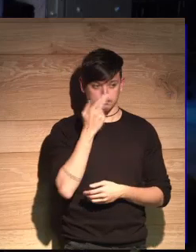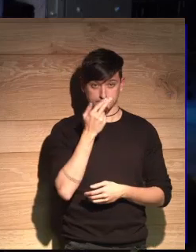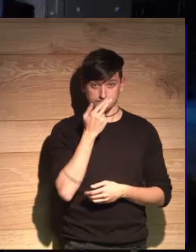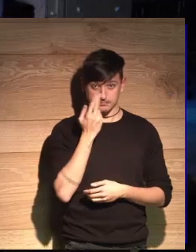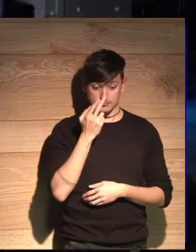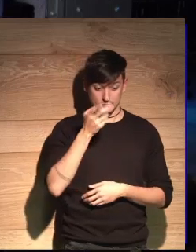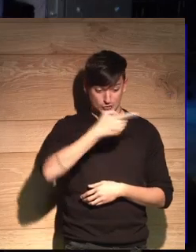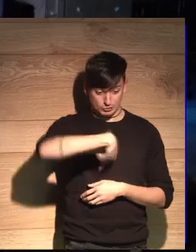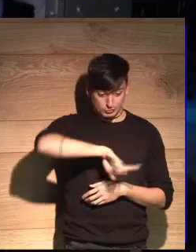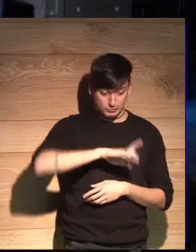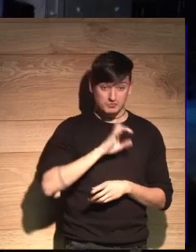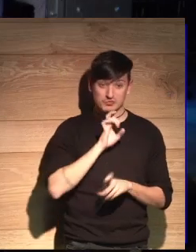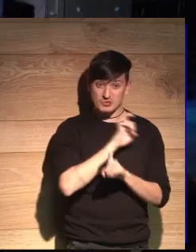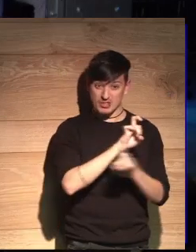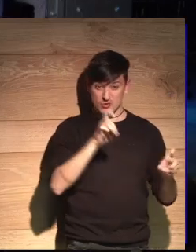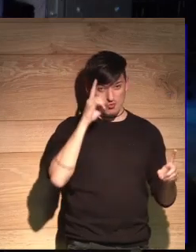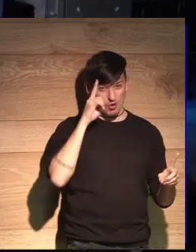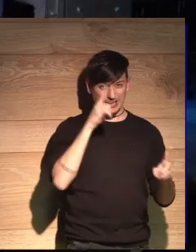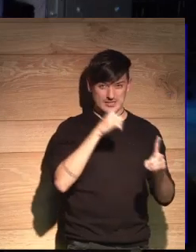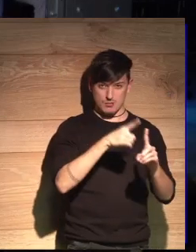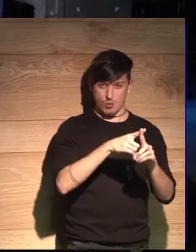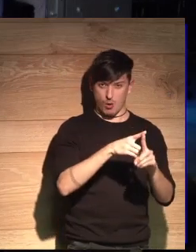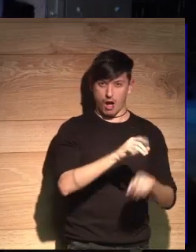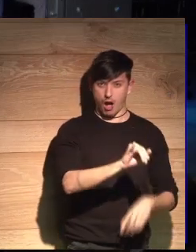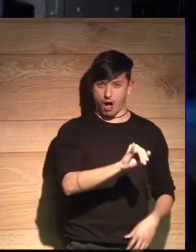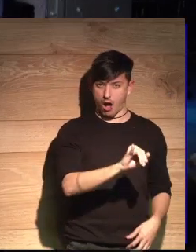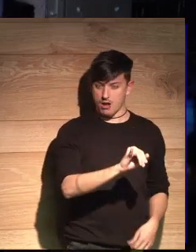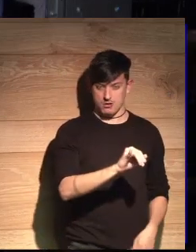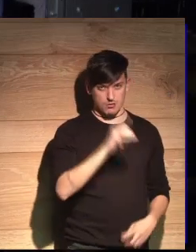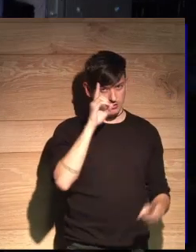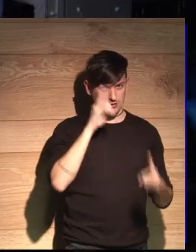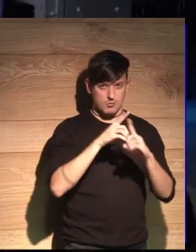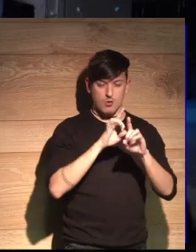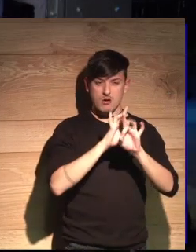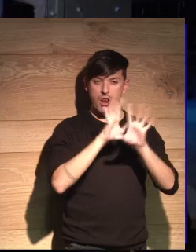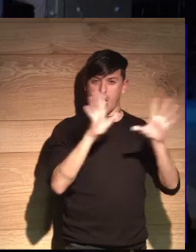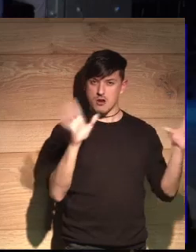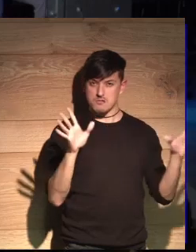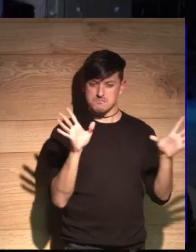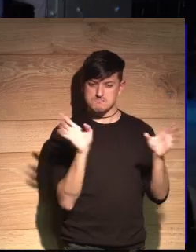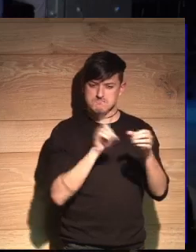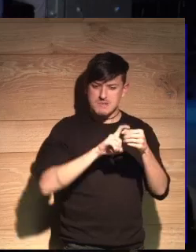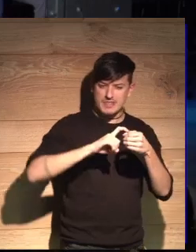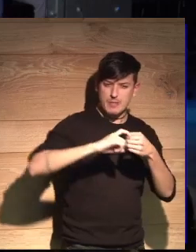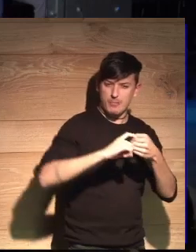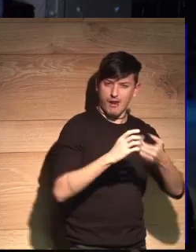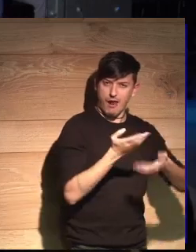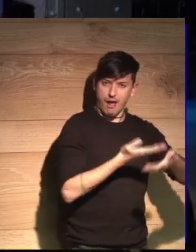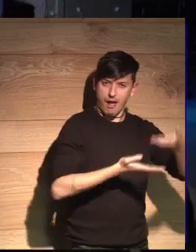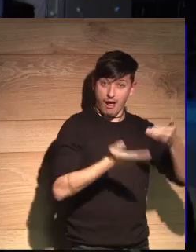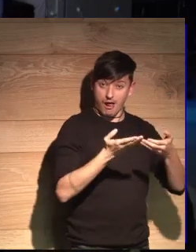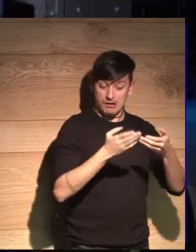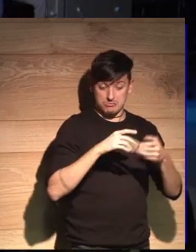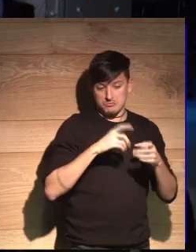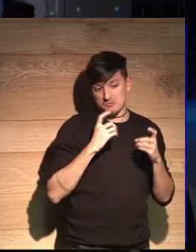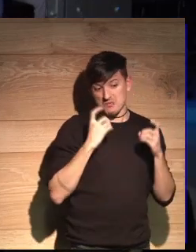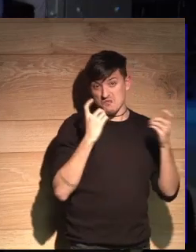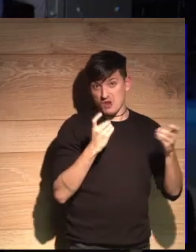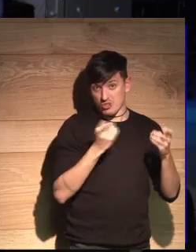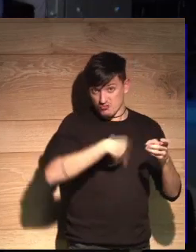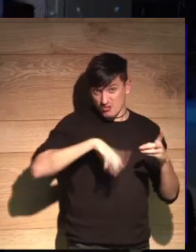today. At the foundation, we have a goal, which is clear, which is to contribute with